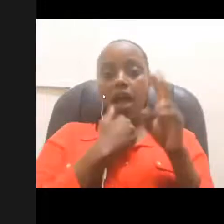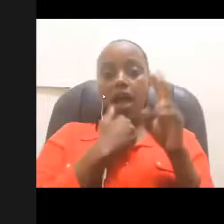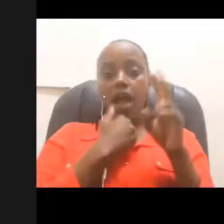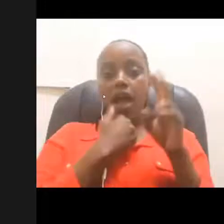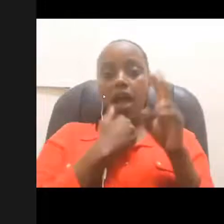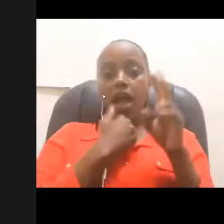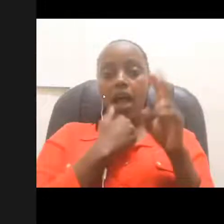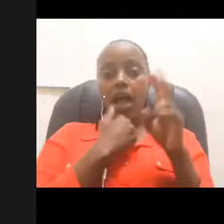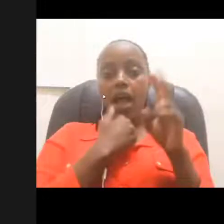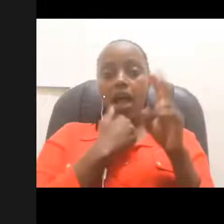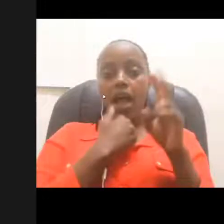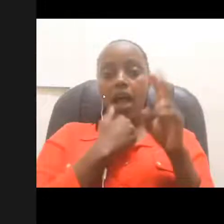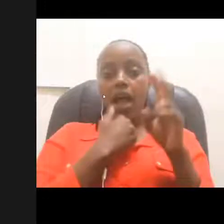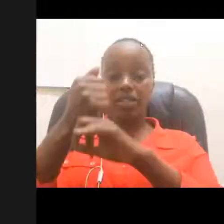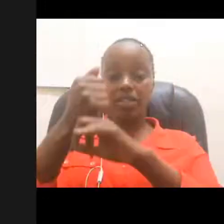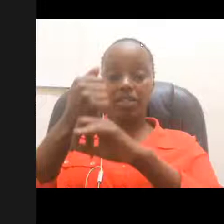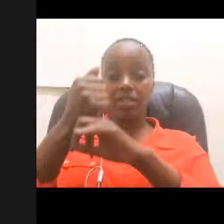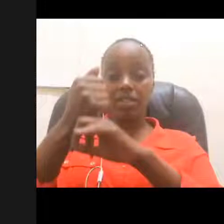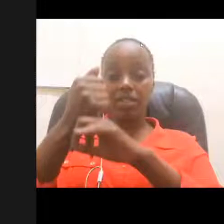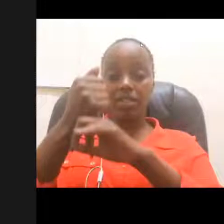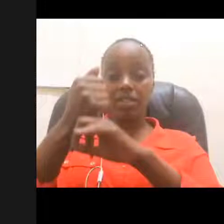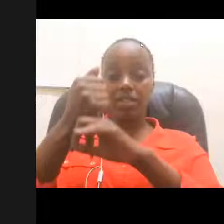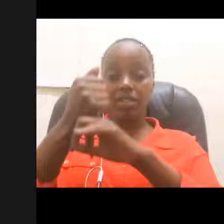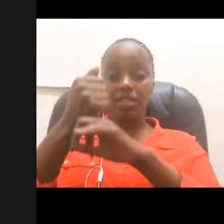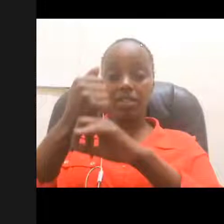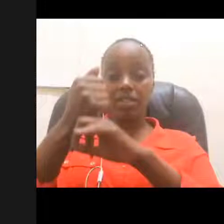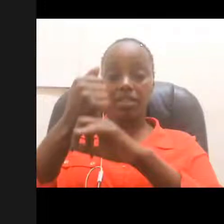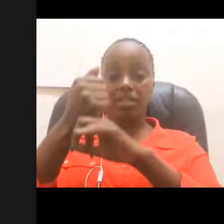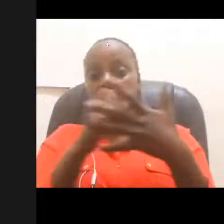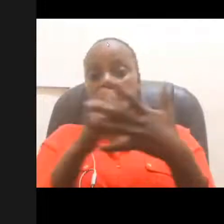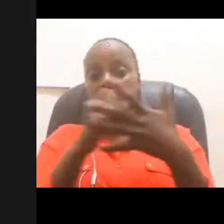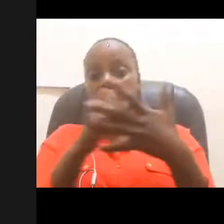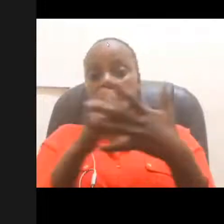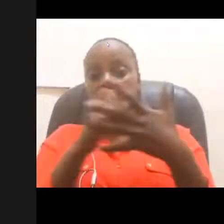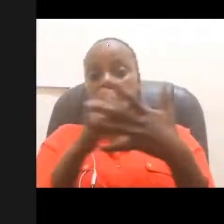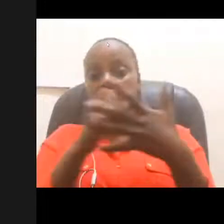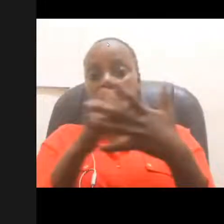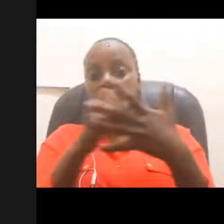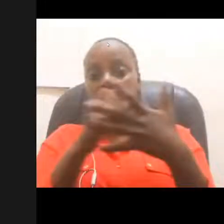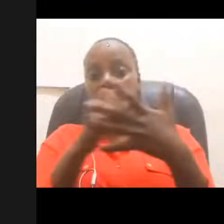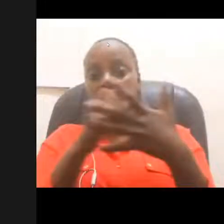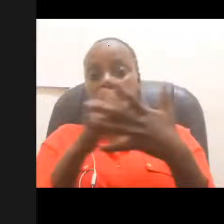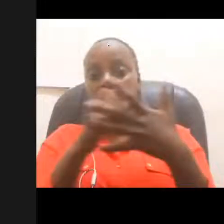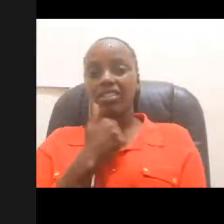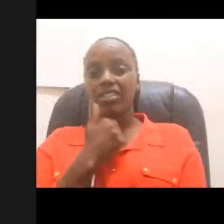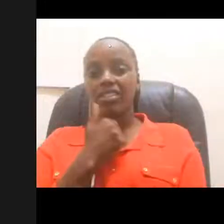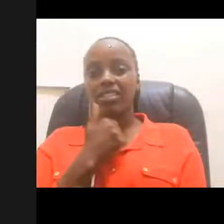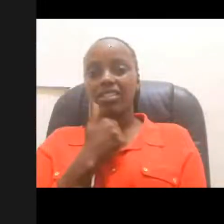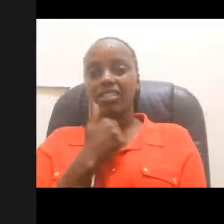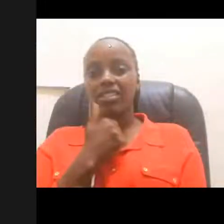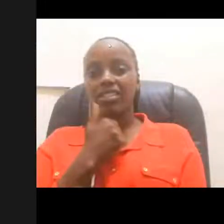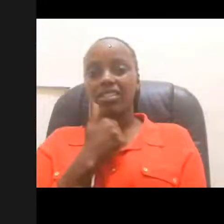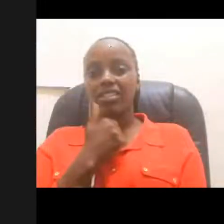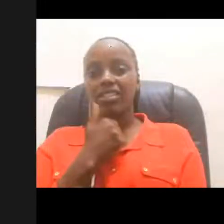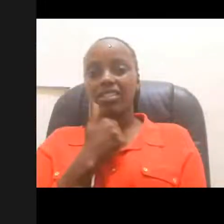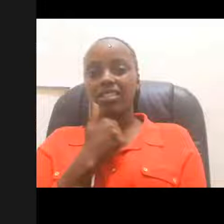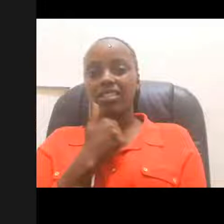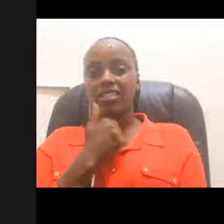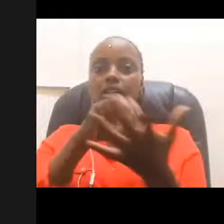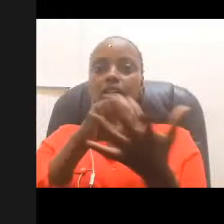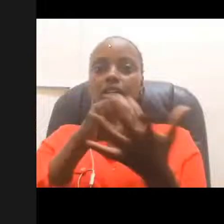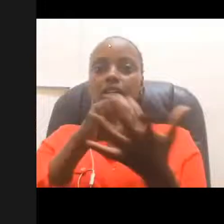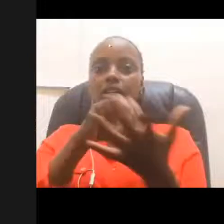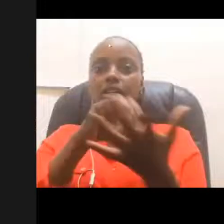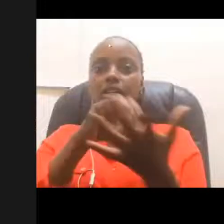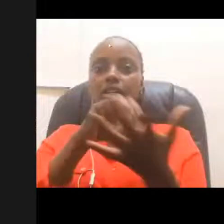Charter. The committee has really tried, in spite of various circumstances and difficulties, to ensure that